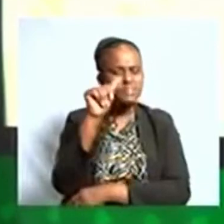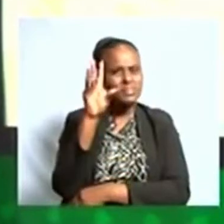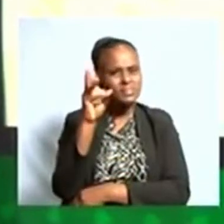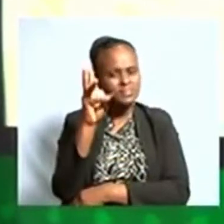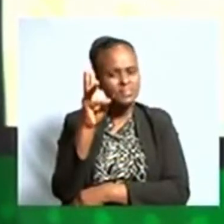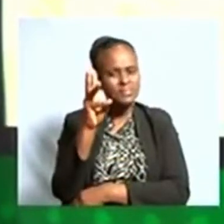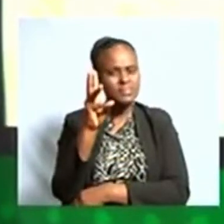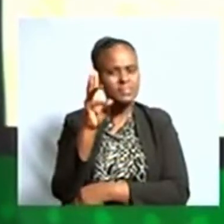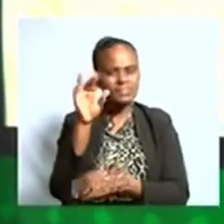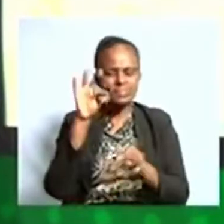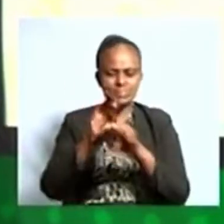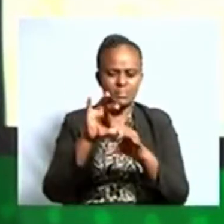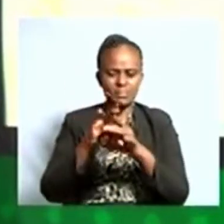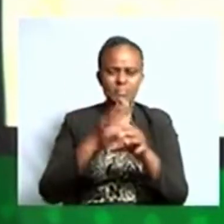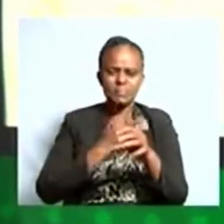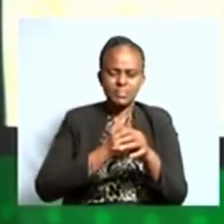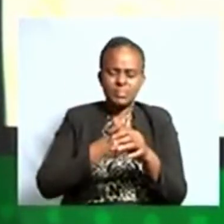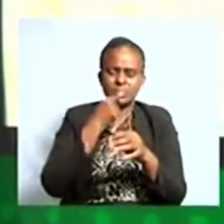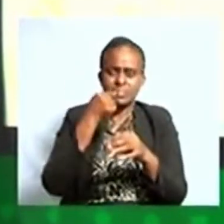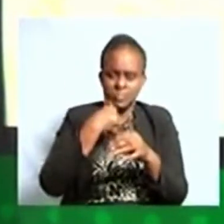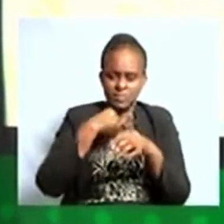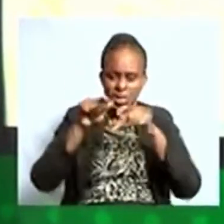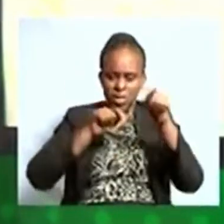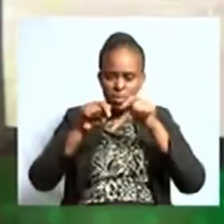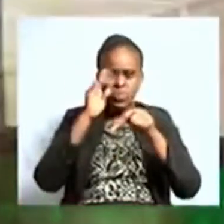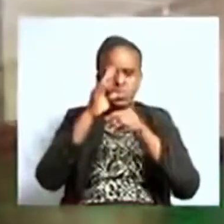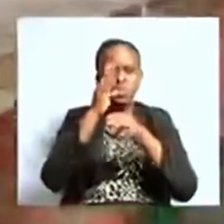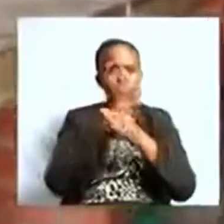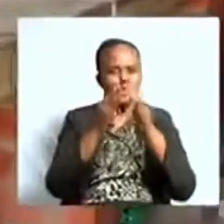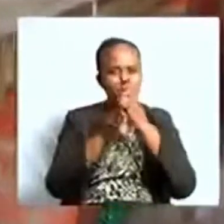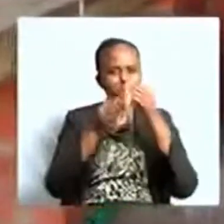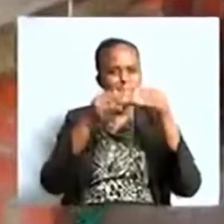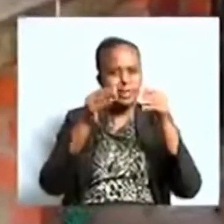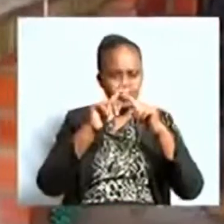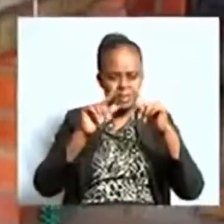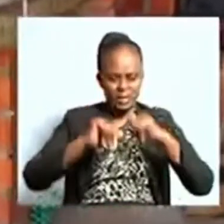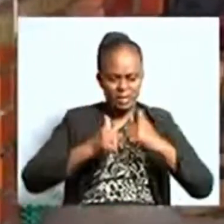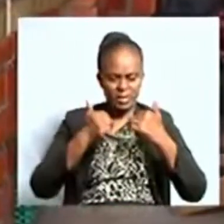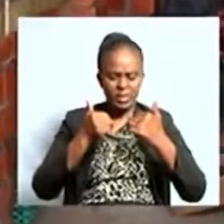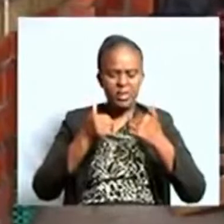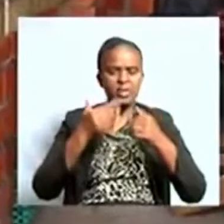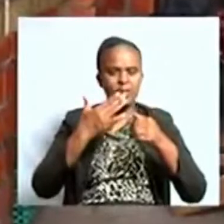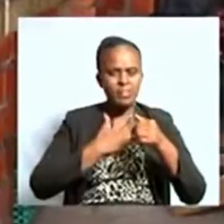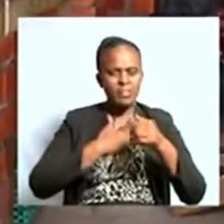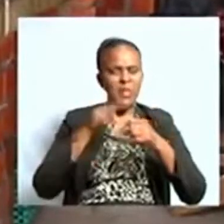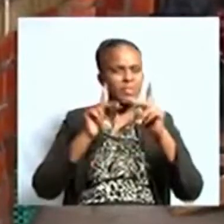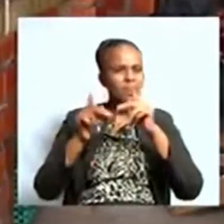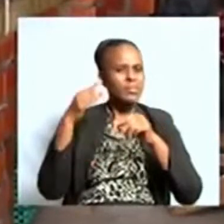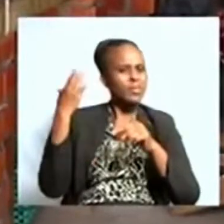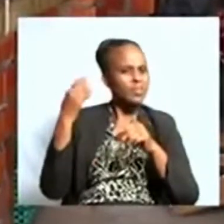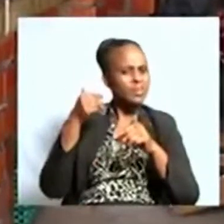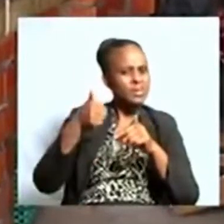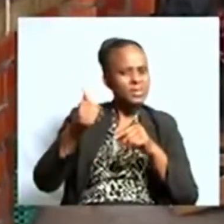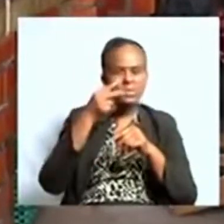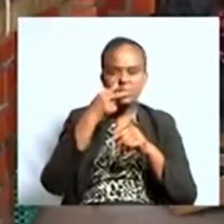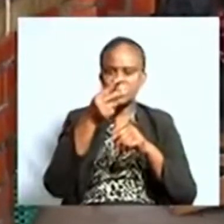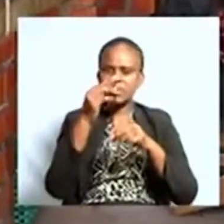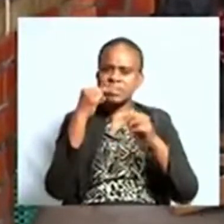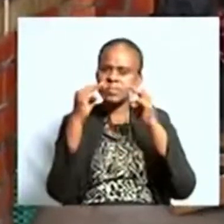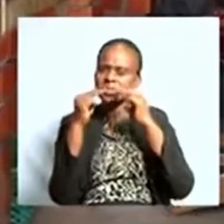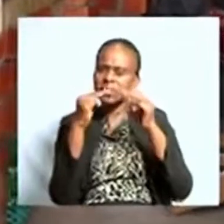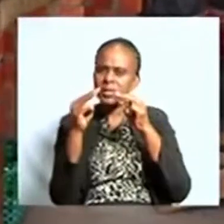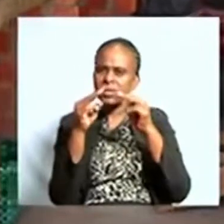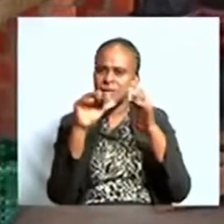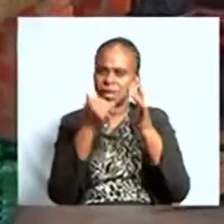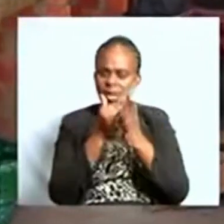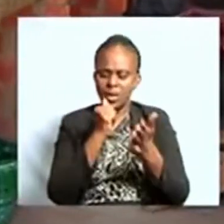elections. I said, when I take over, I'm going to build this market. But my competitors then saw the message and how